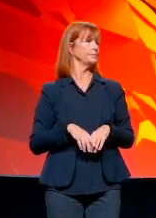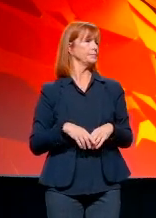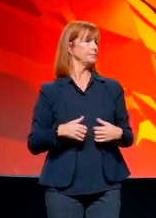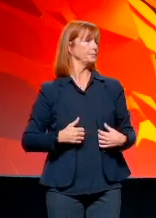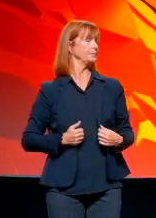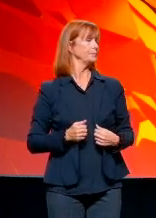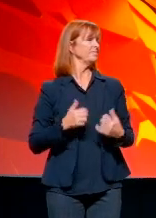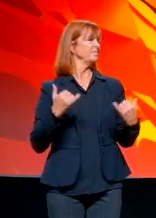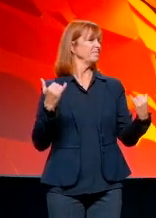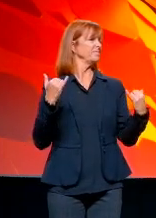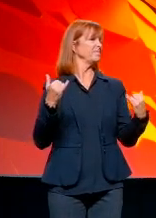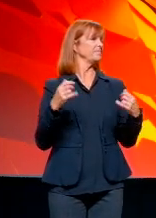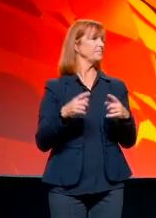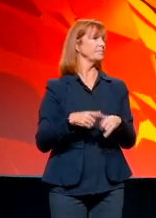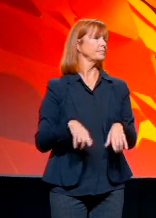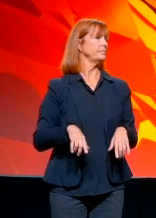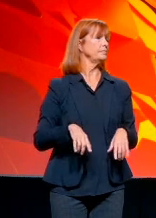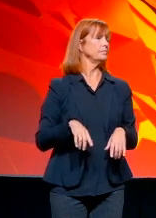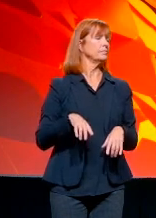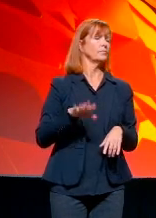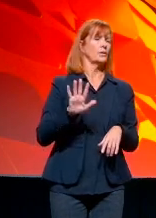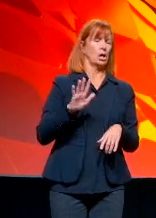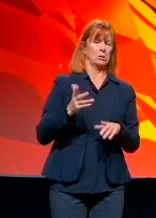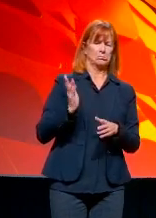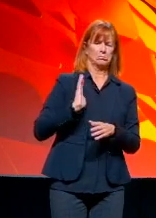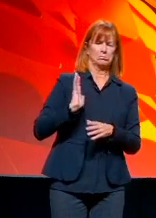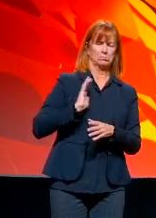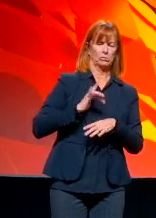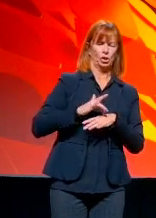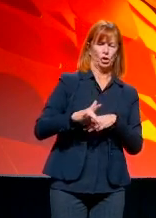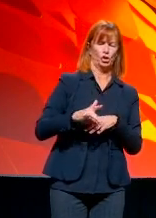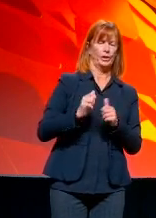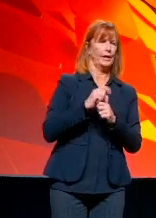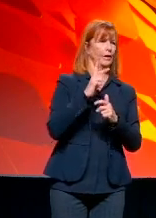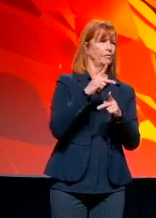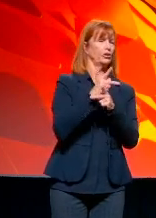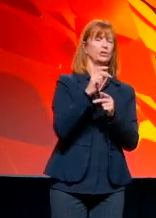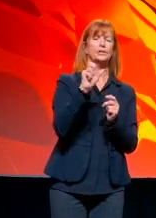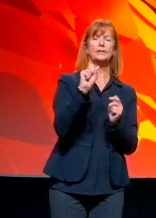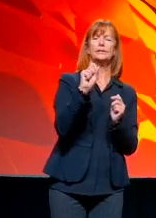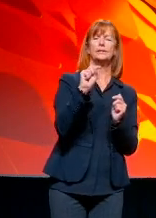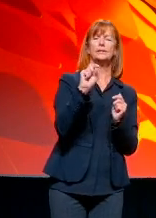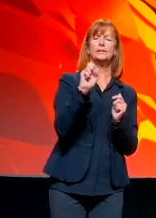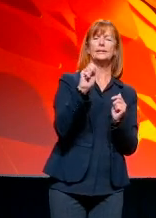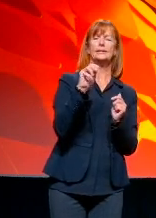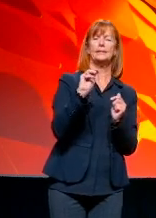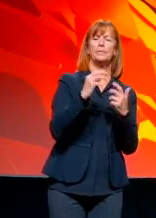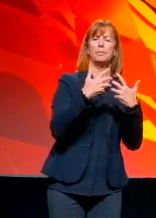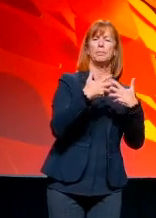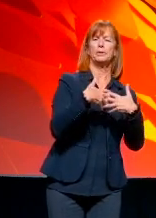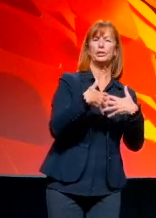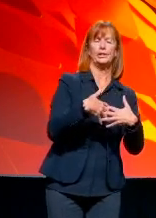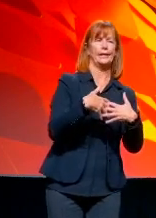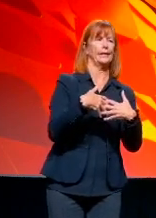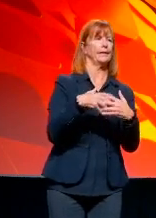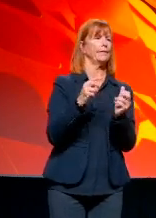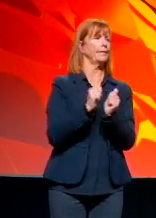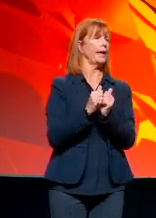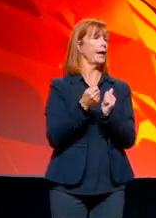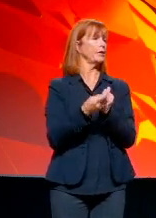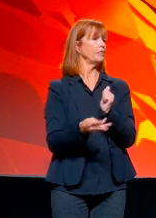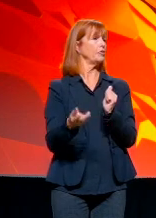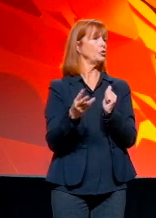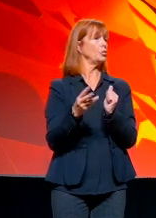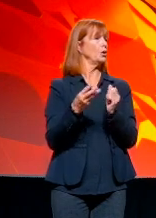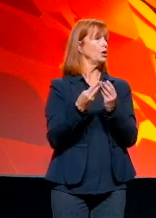as an example, right? So the earlier version of a steam-powered machines, they were purpose-built solutions that only work